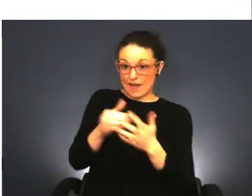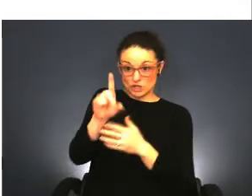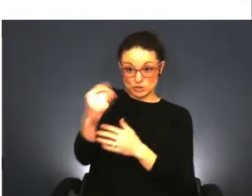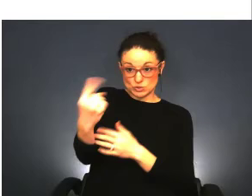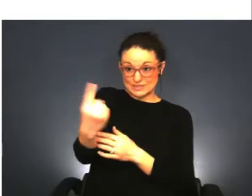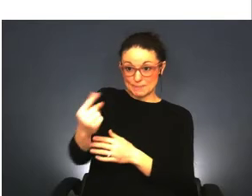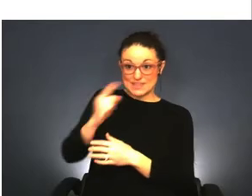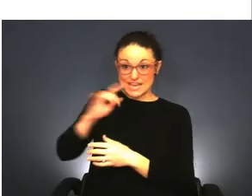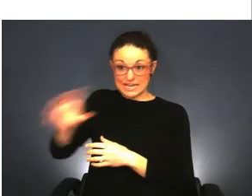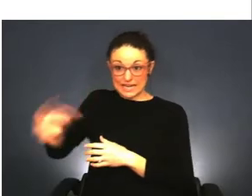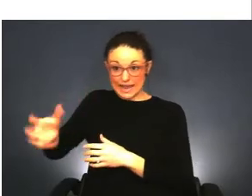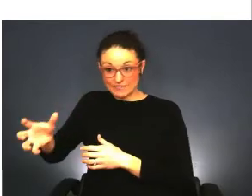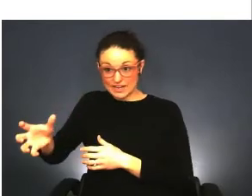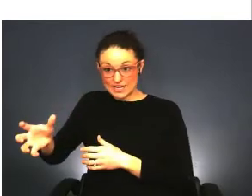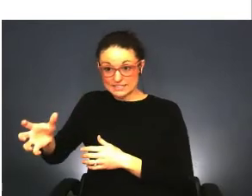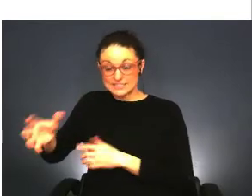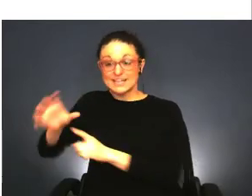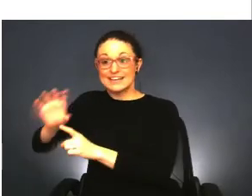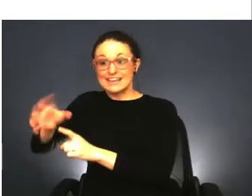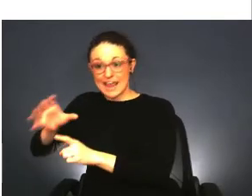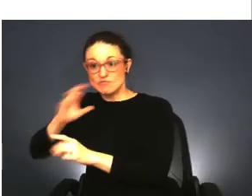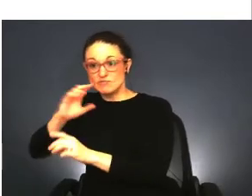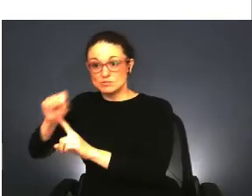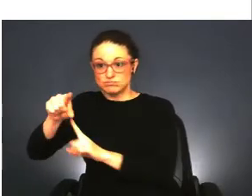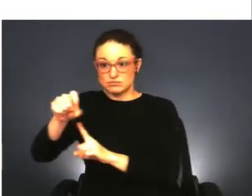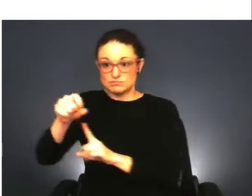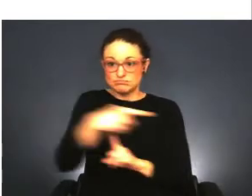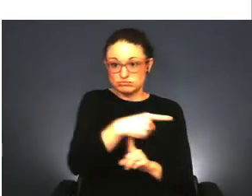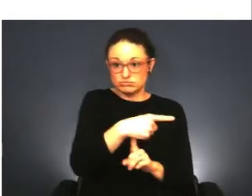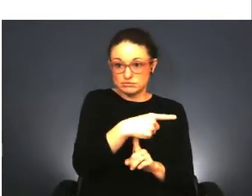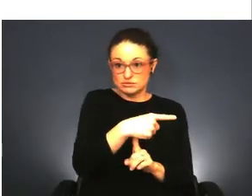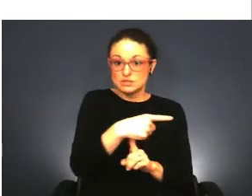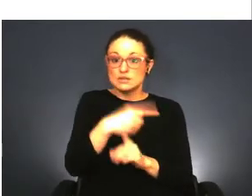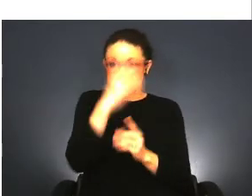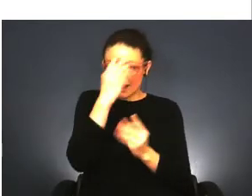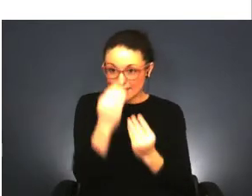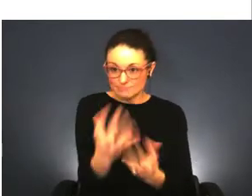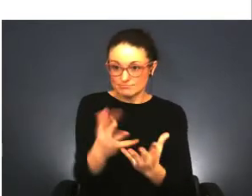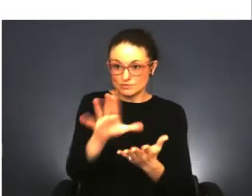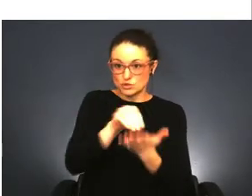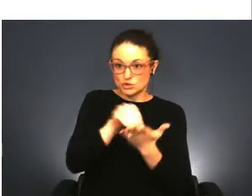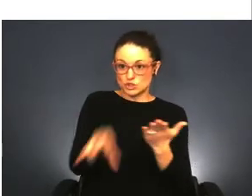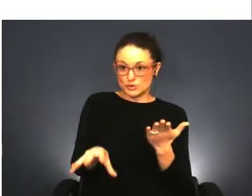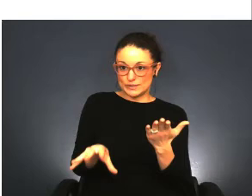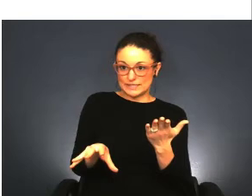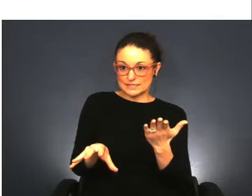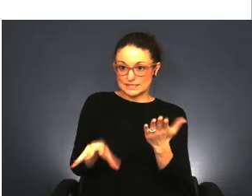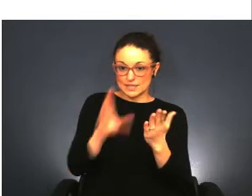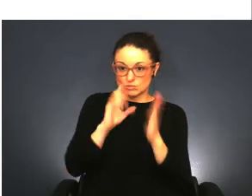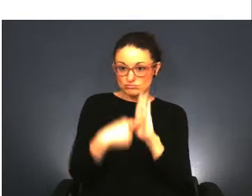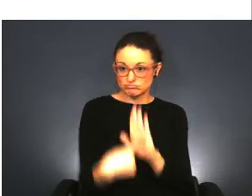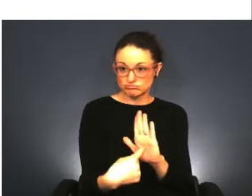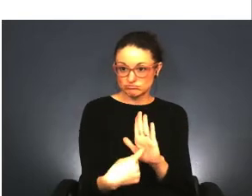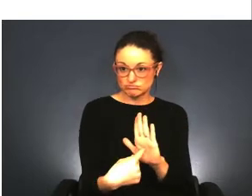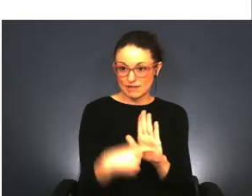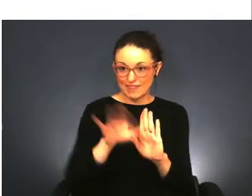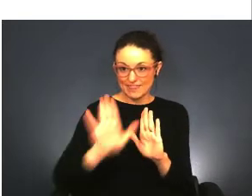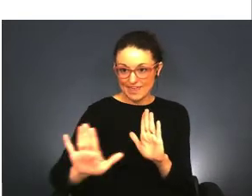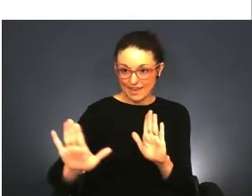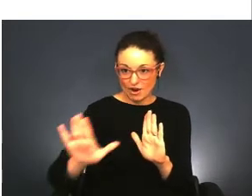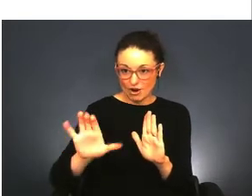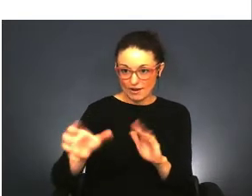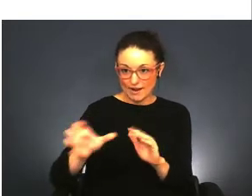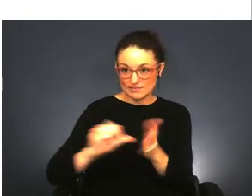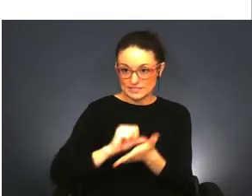also communicating that thing to your students. And so this integration, again, it's designed to help you. And